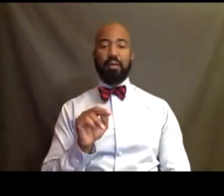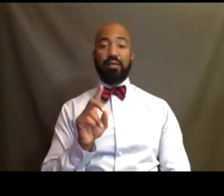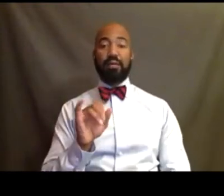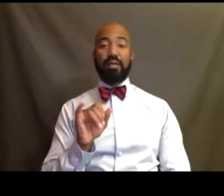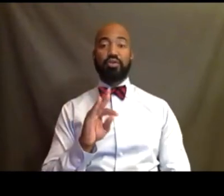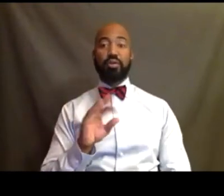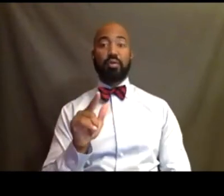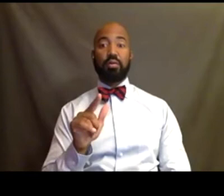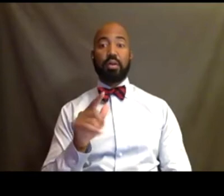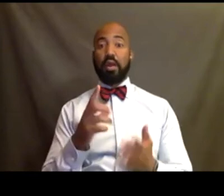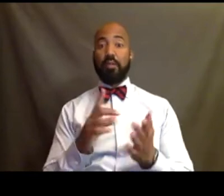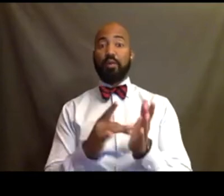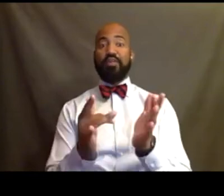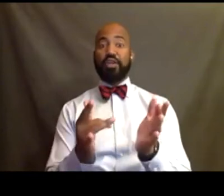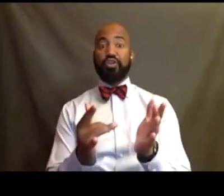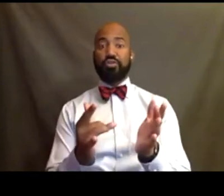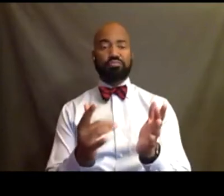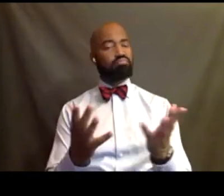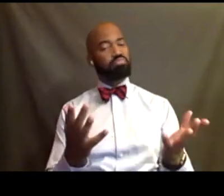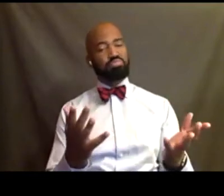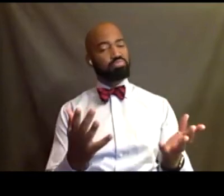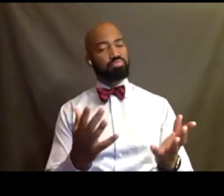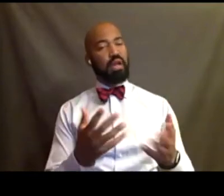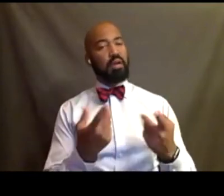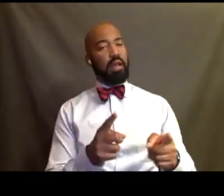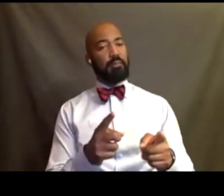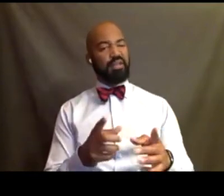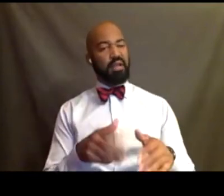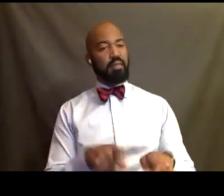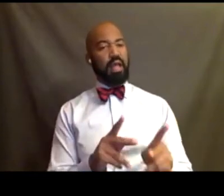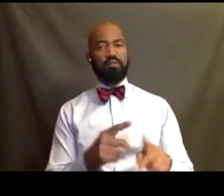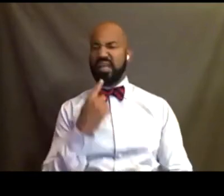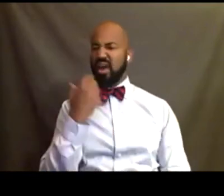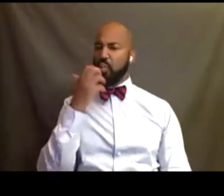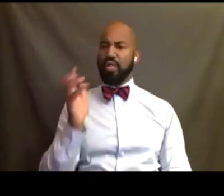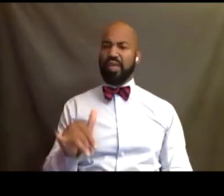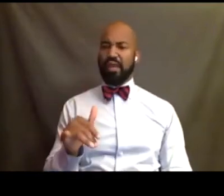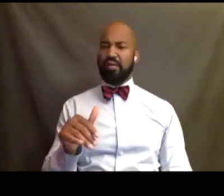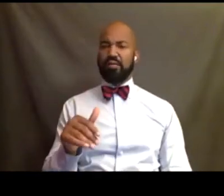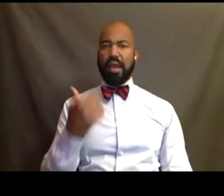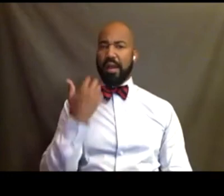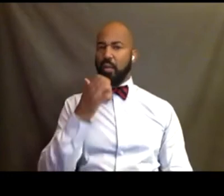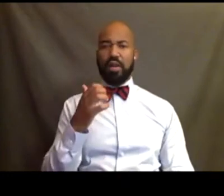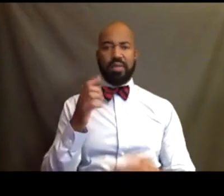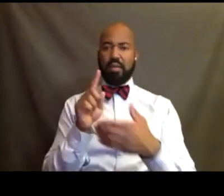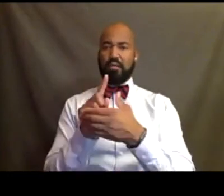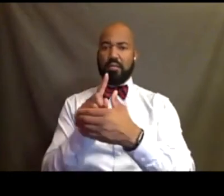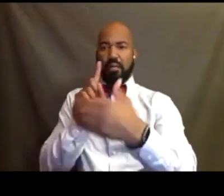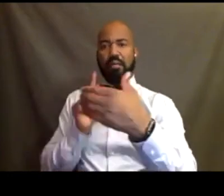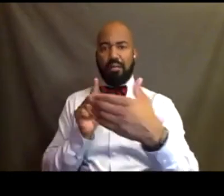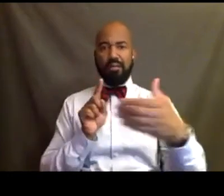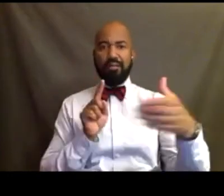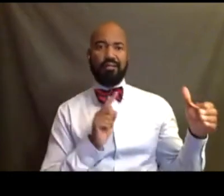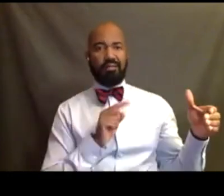book immediately is like, I don't want that. I don't claim that. Don't give that to me. Because I don't want to be separated from the people who like I